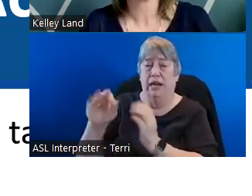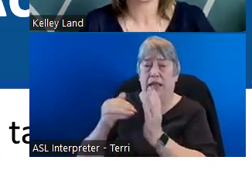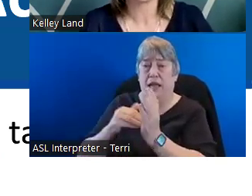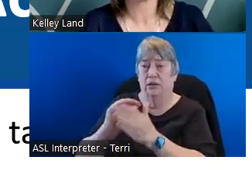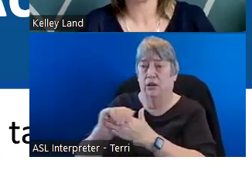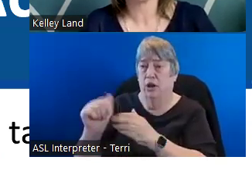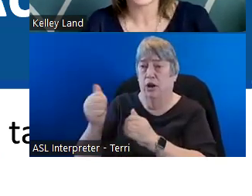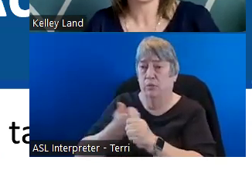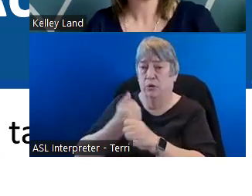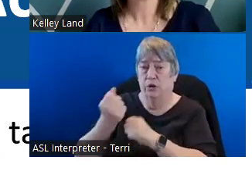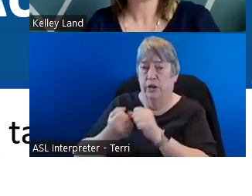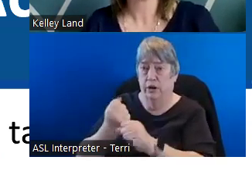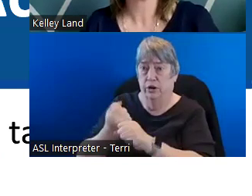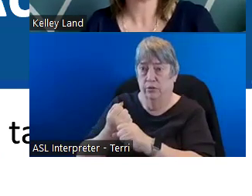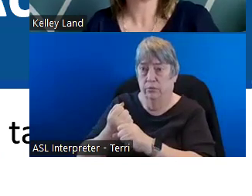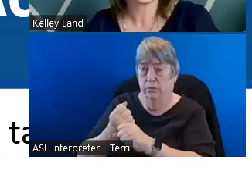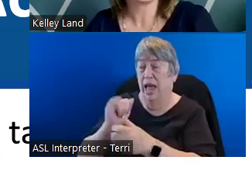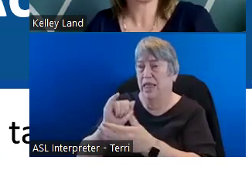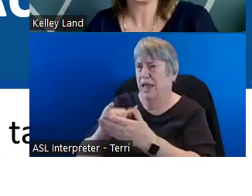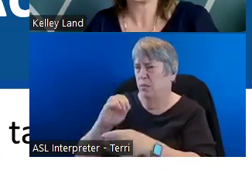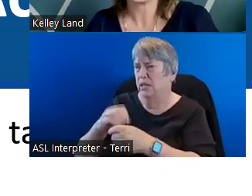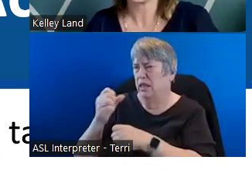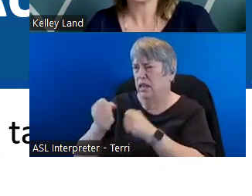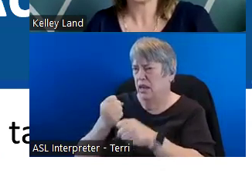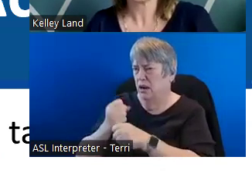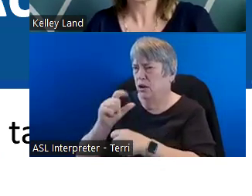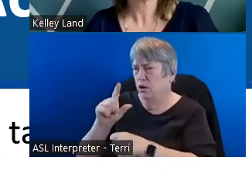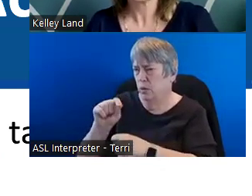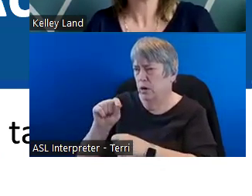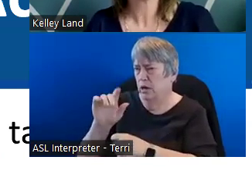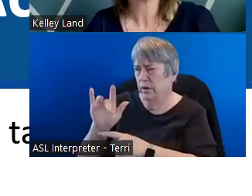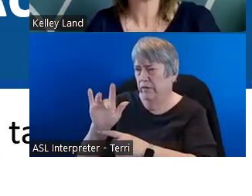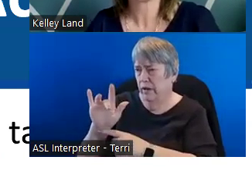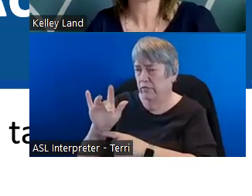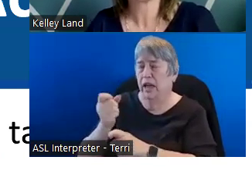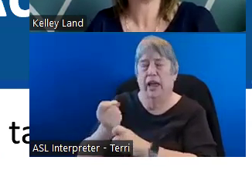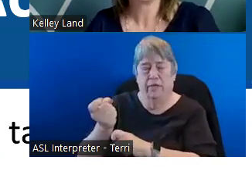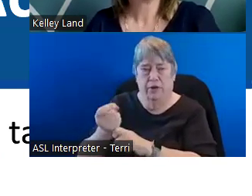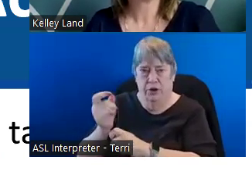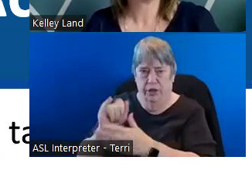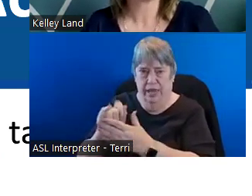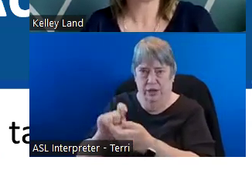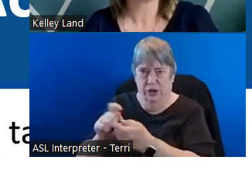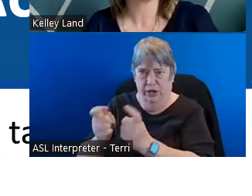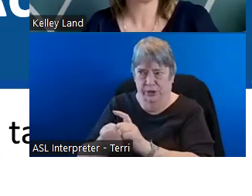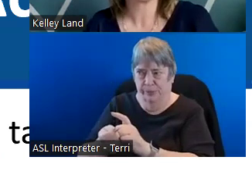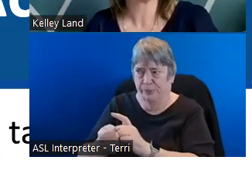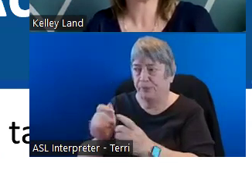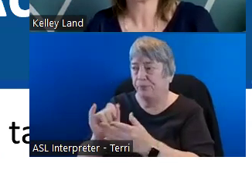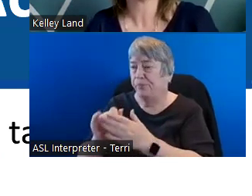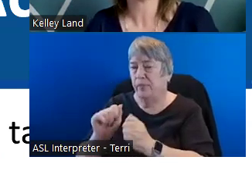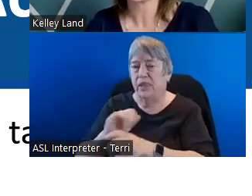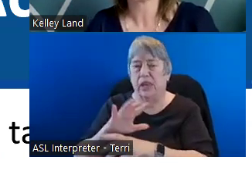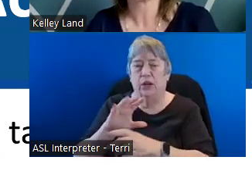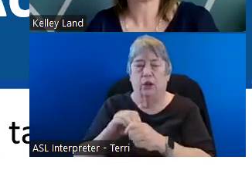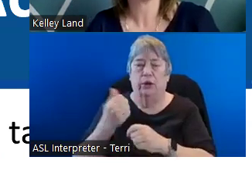in 2025. That amount does change each year. And this amount does include gifts or contributions that they